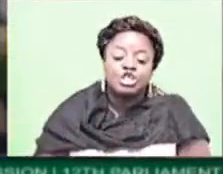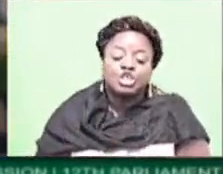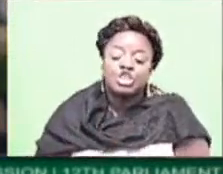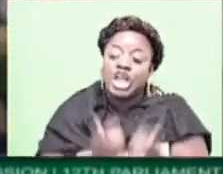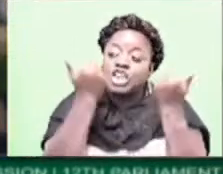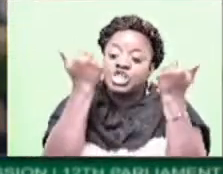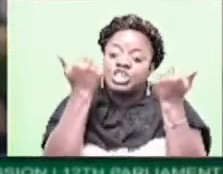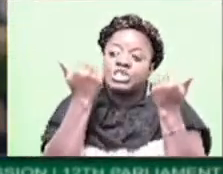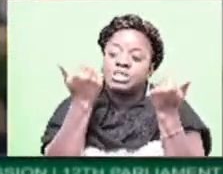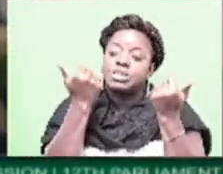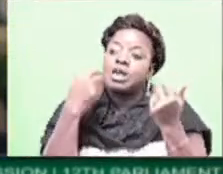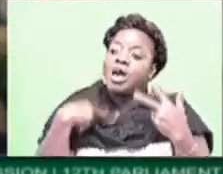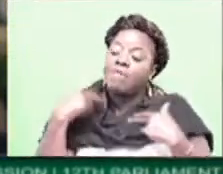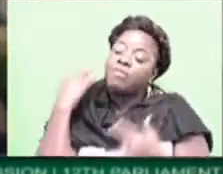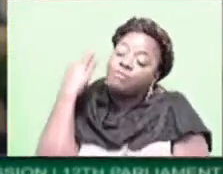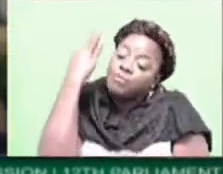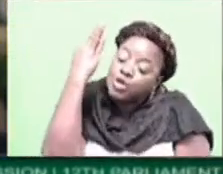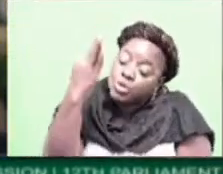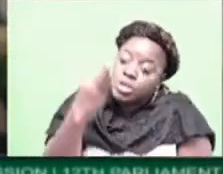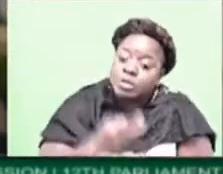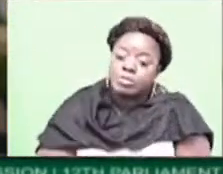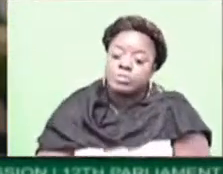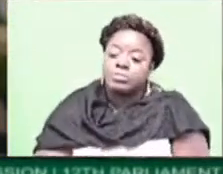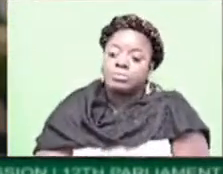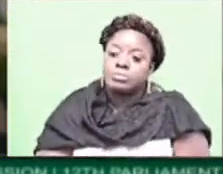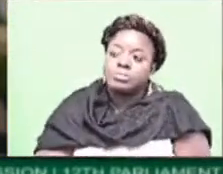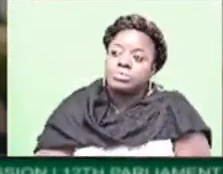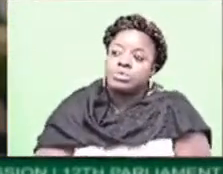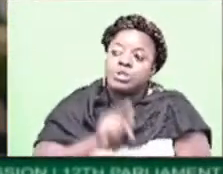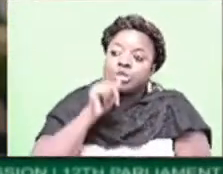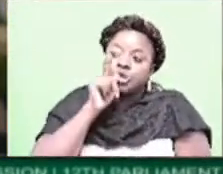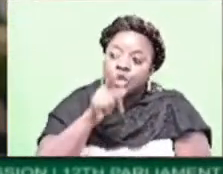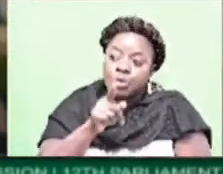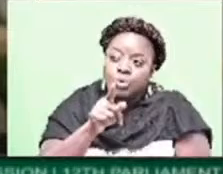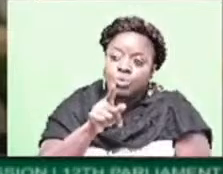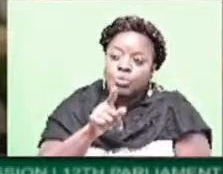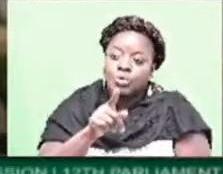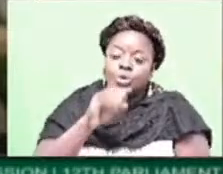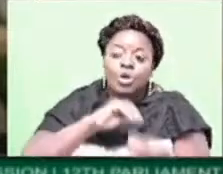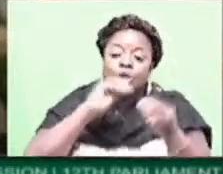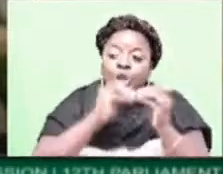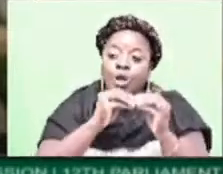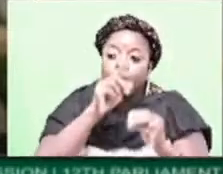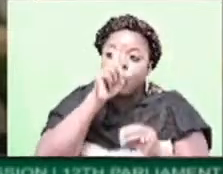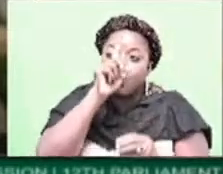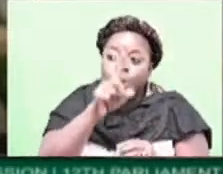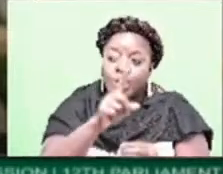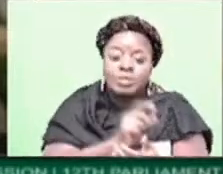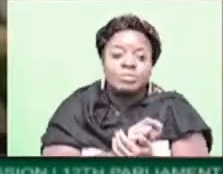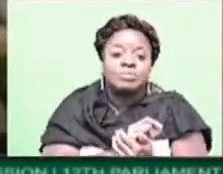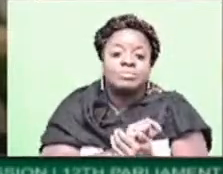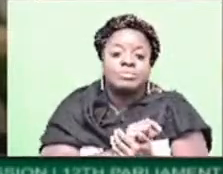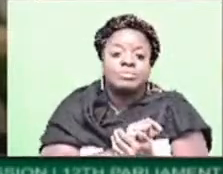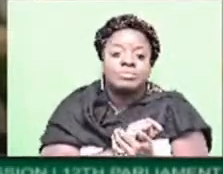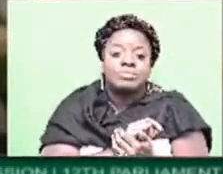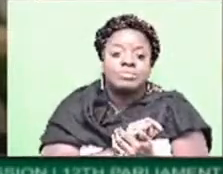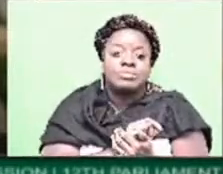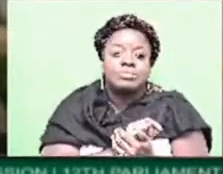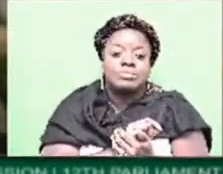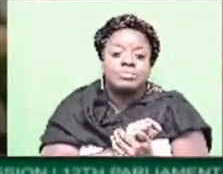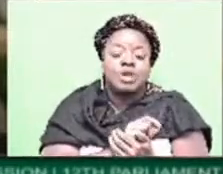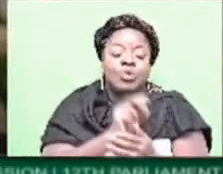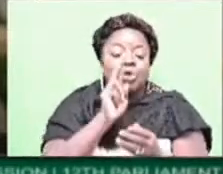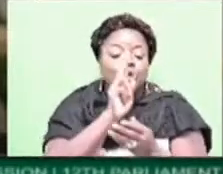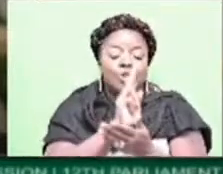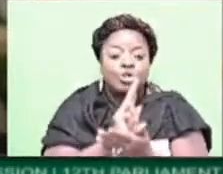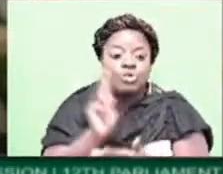because you were the very ones who told them that you are #1 according to Oxford University, not knowing that was